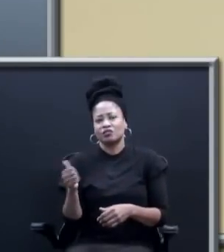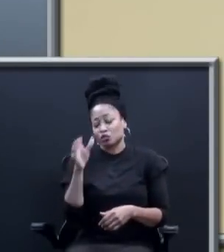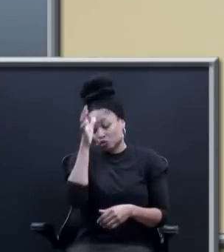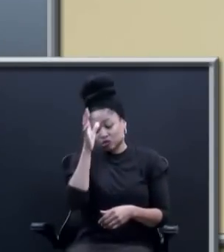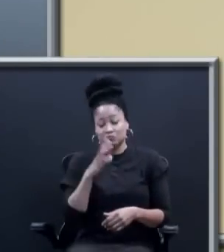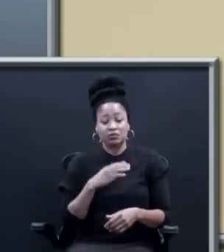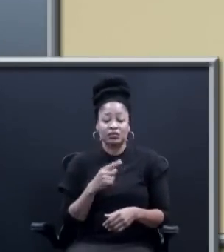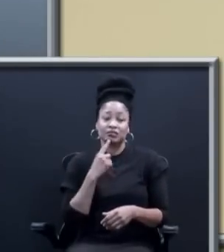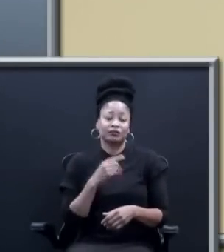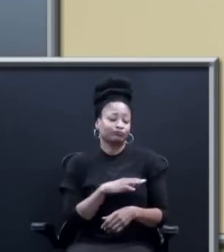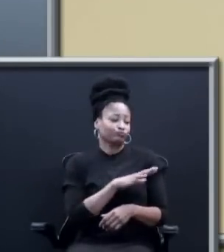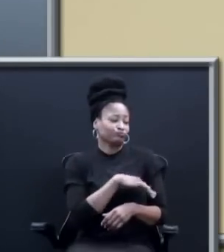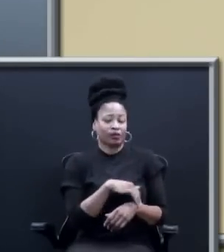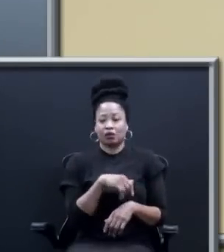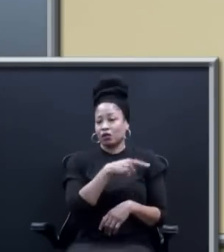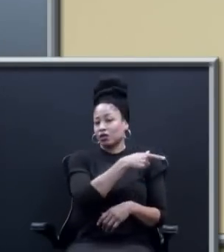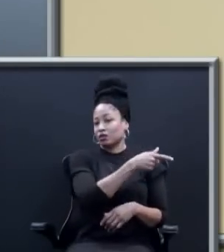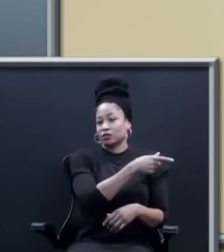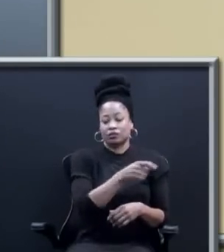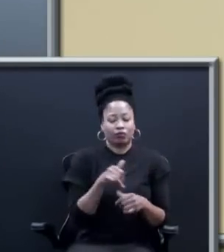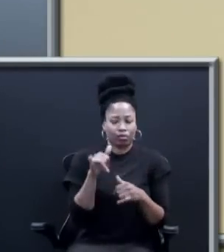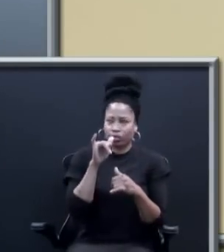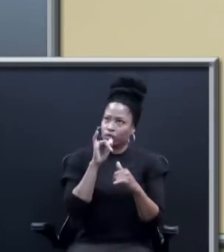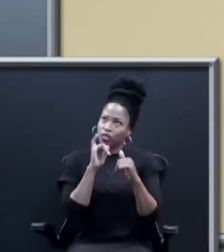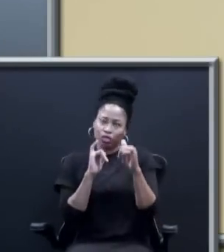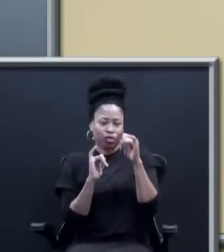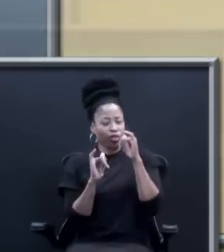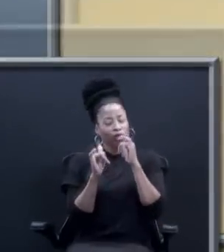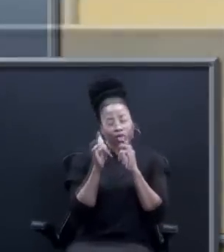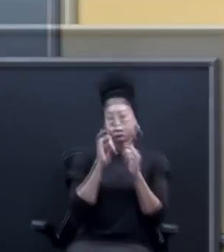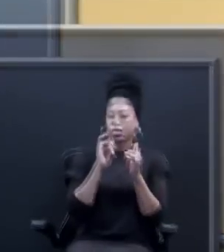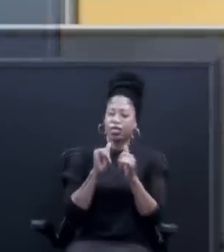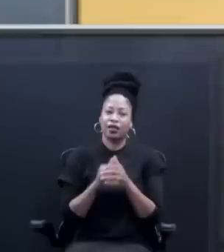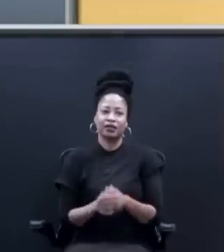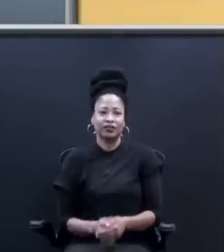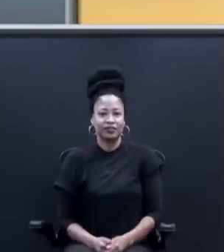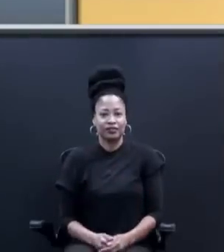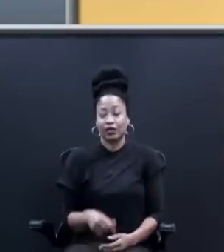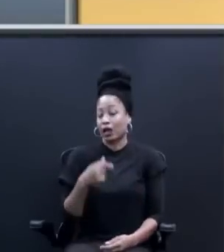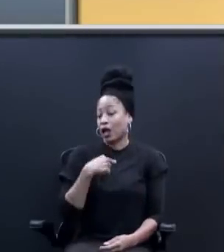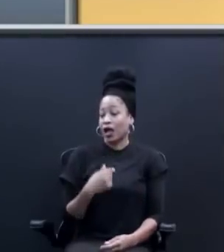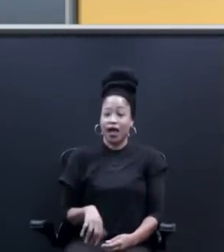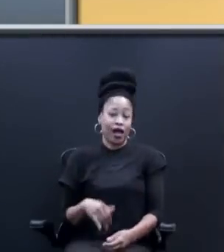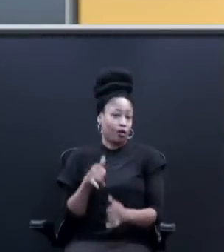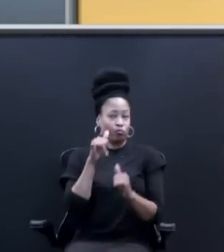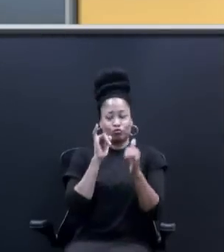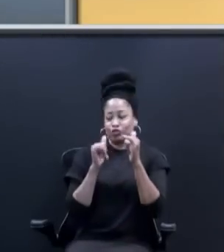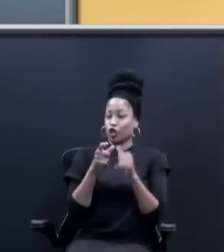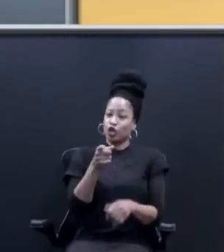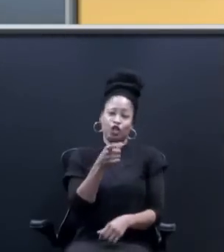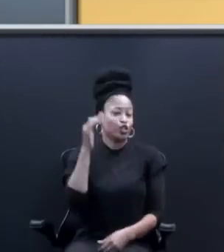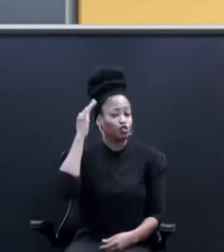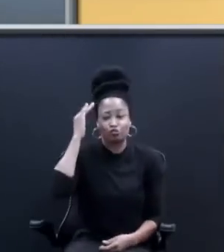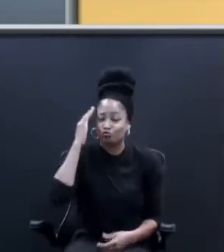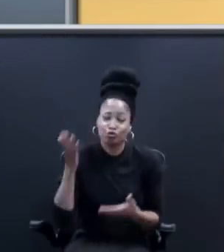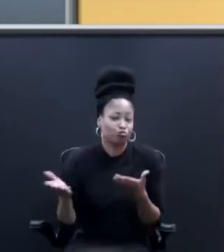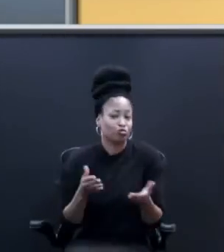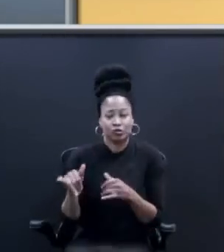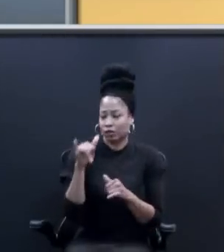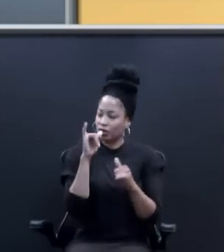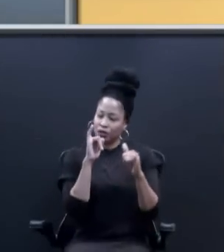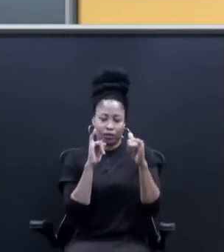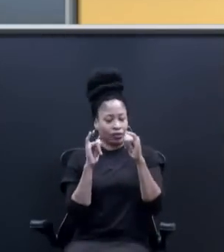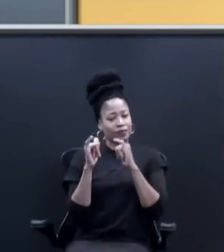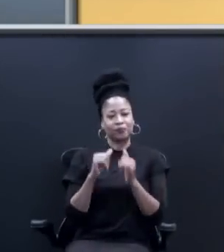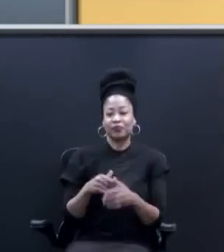new wine. Look, sister and brother, I done got drunk. I'm telling you, I done got real drunk. Y'all don't know what drunk is. When